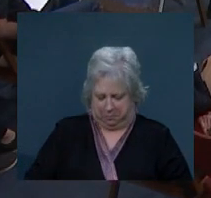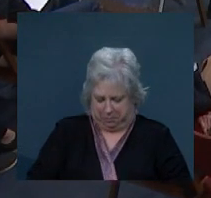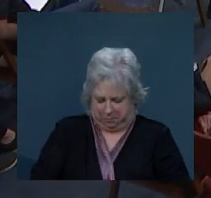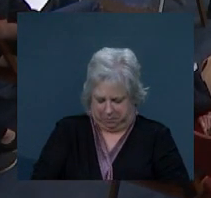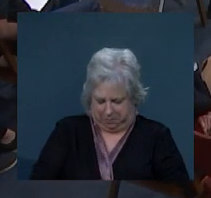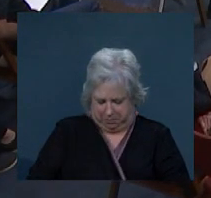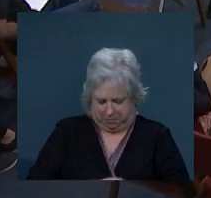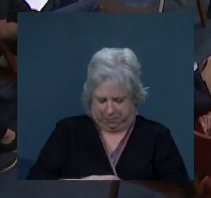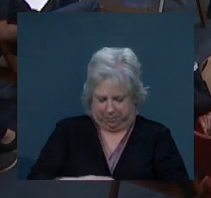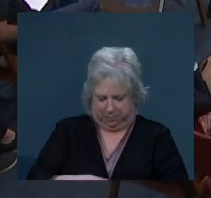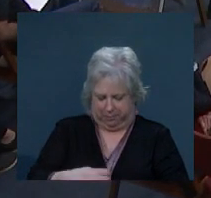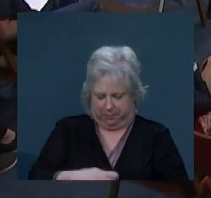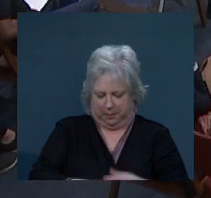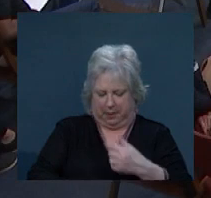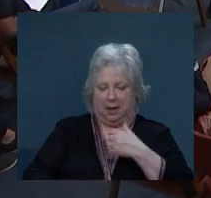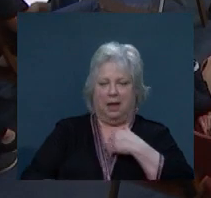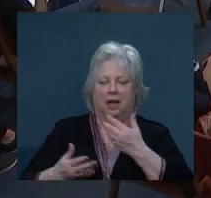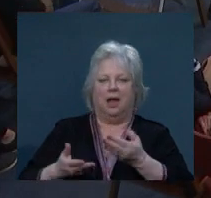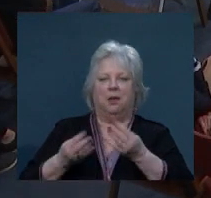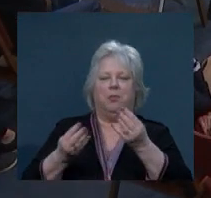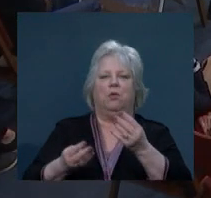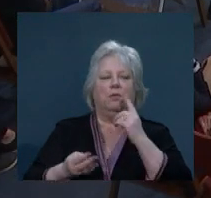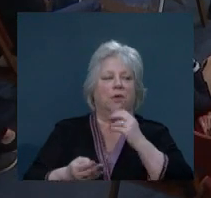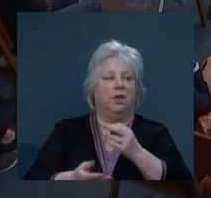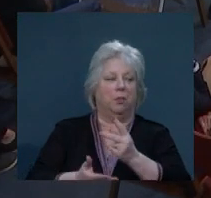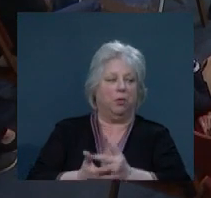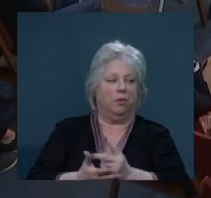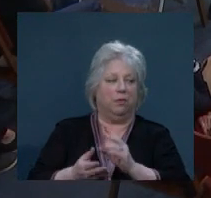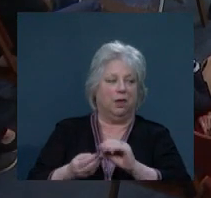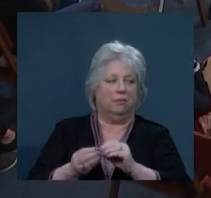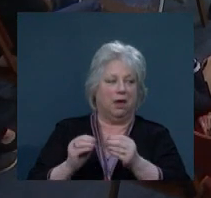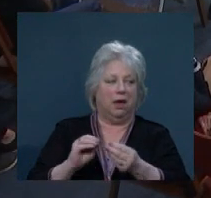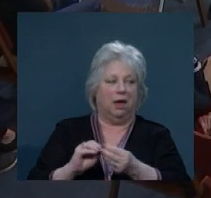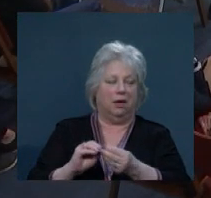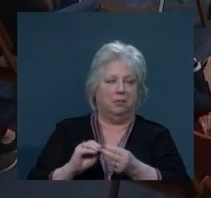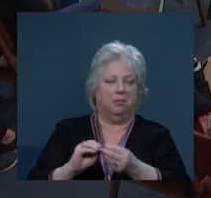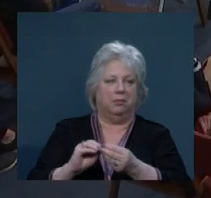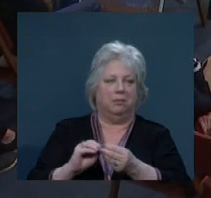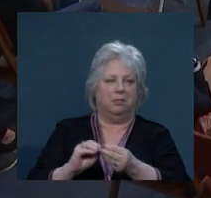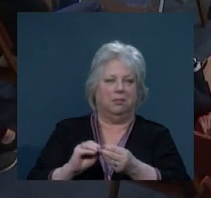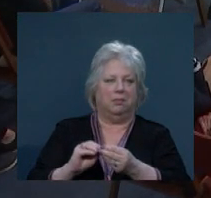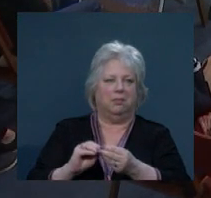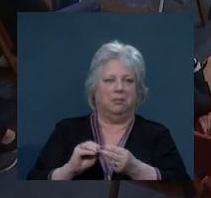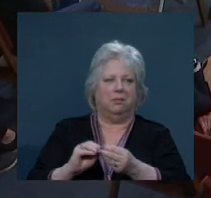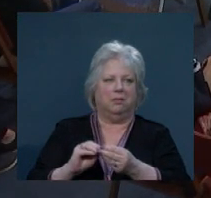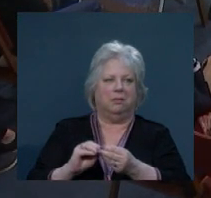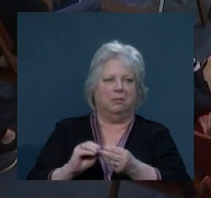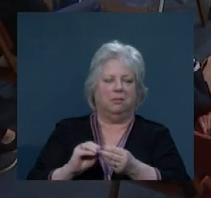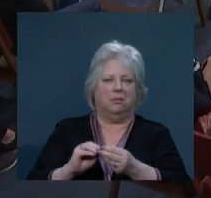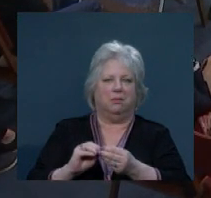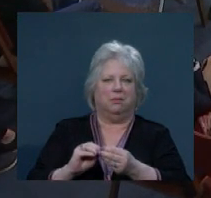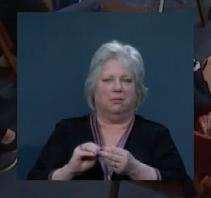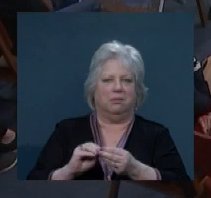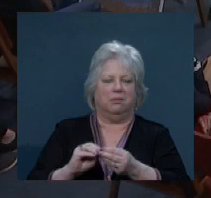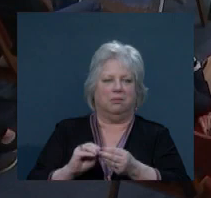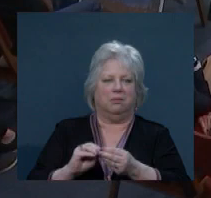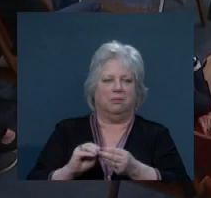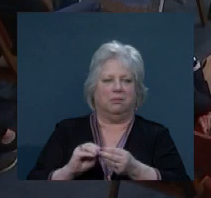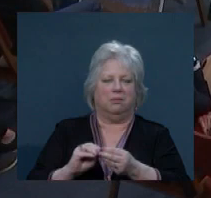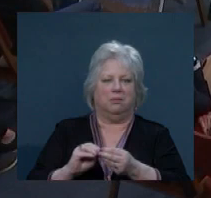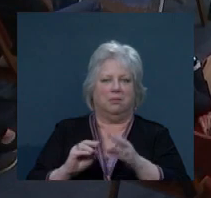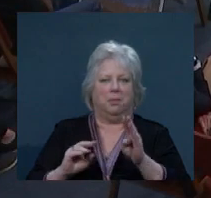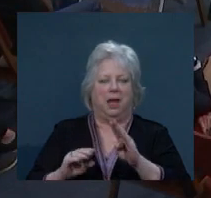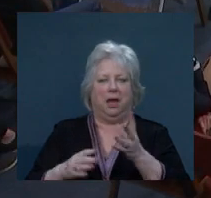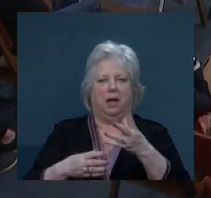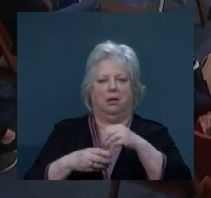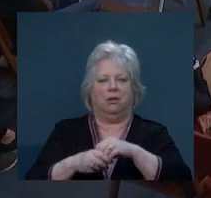Mr. Chairman, I move for the approval of item B, including all staff and comments and